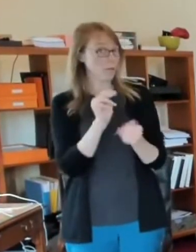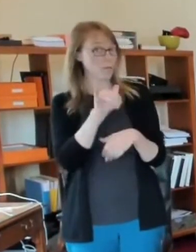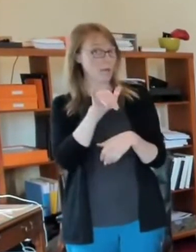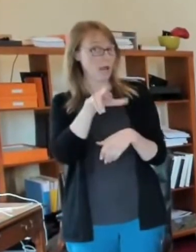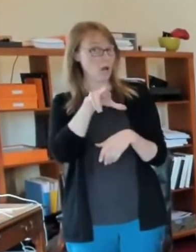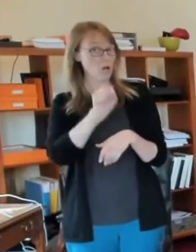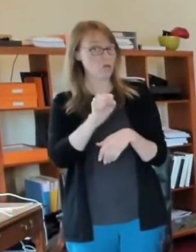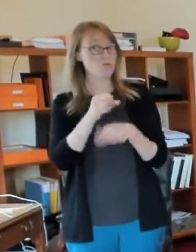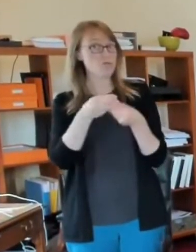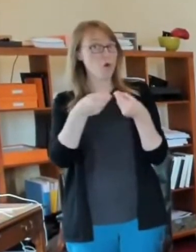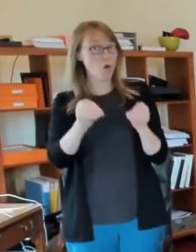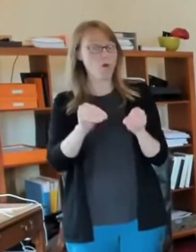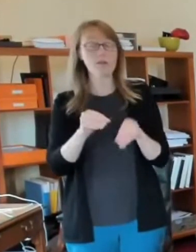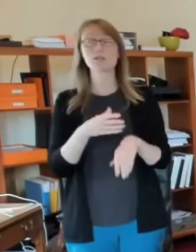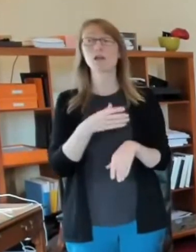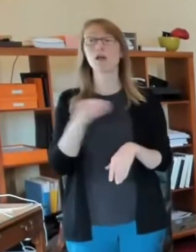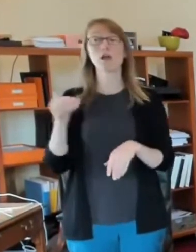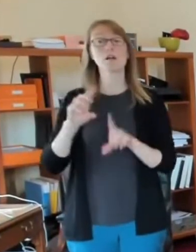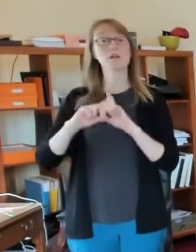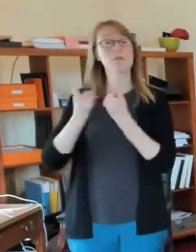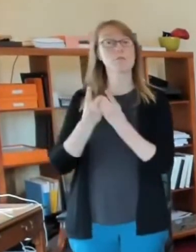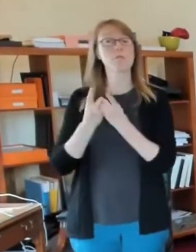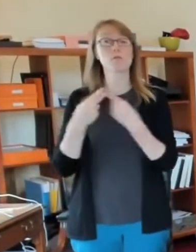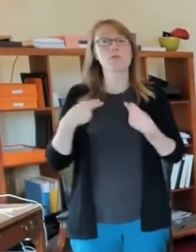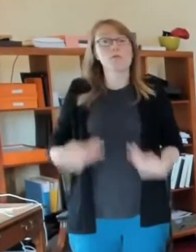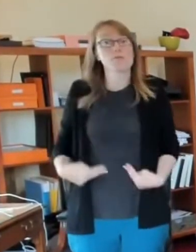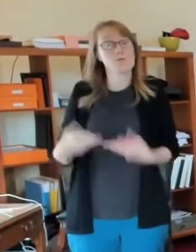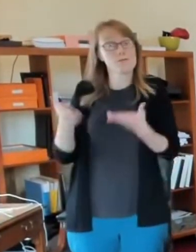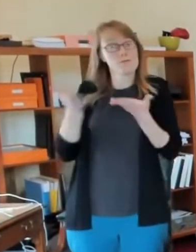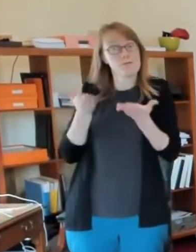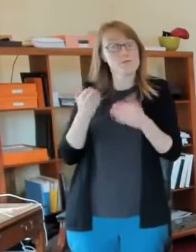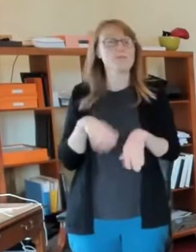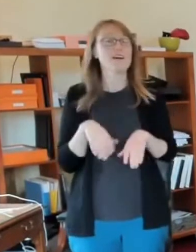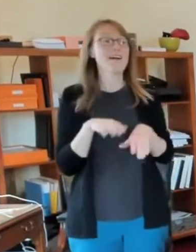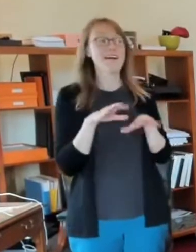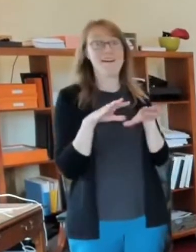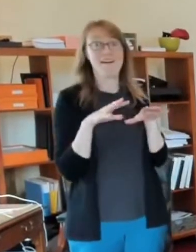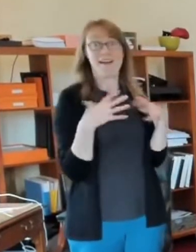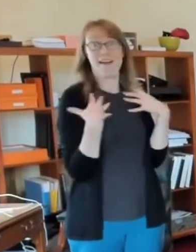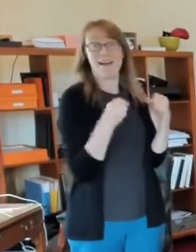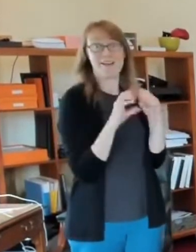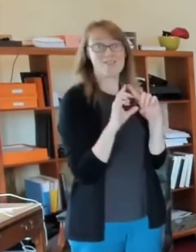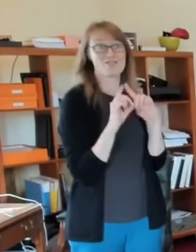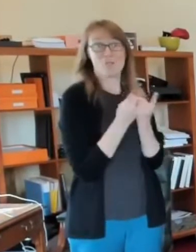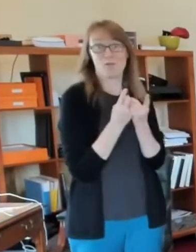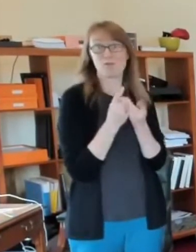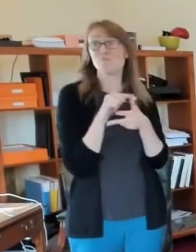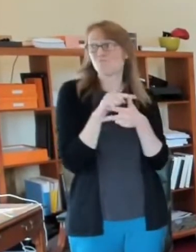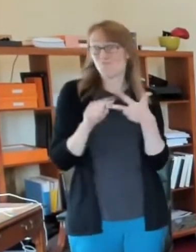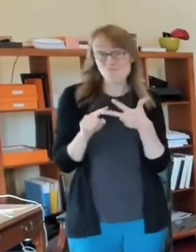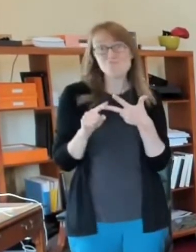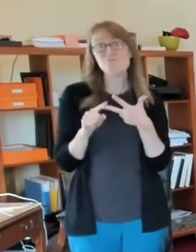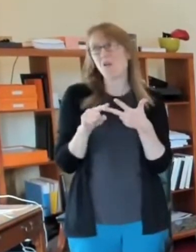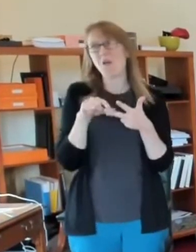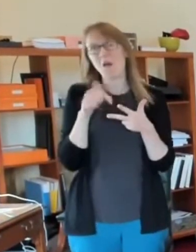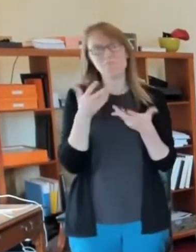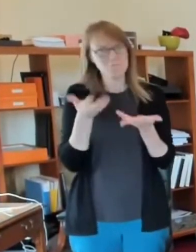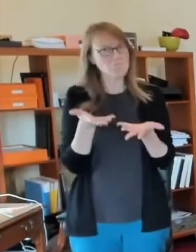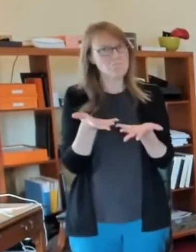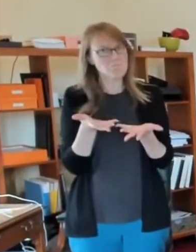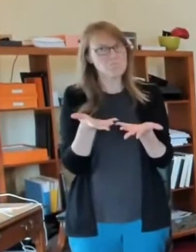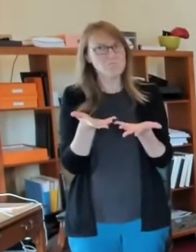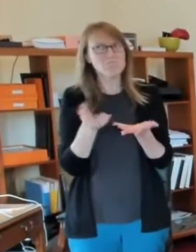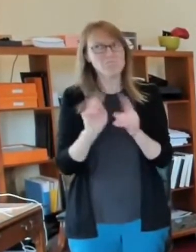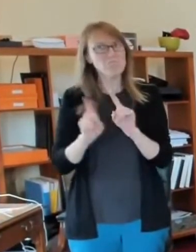and with the Department of Human Services and the Health Department, et cetera, are, I told you a few weeks ago, maybe a month ago by